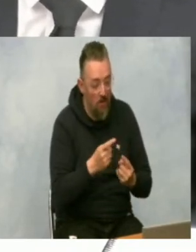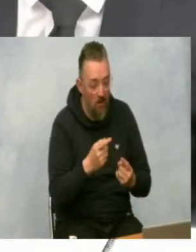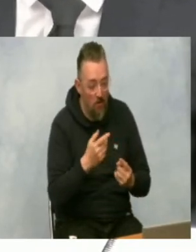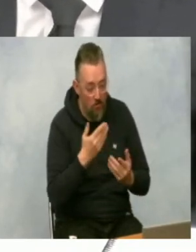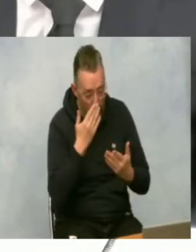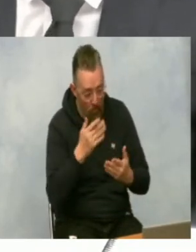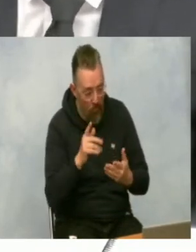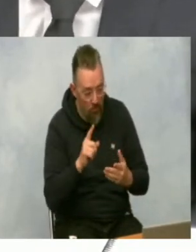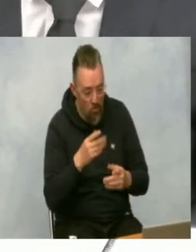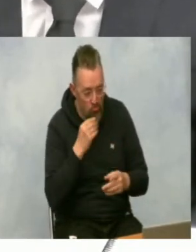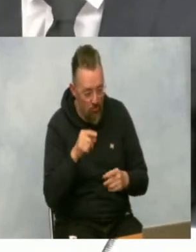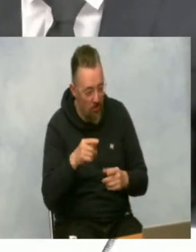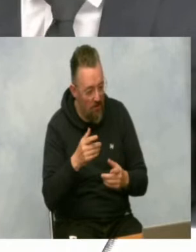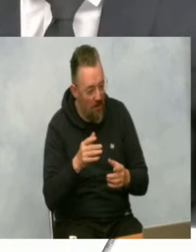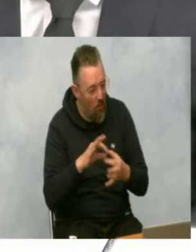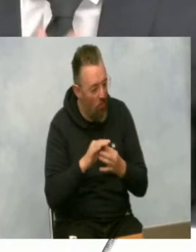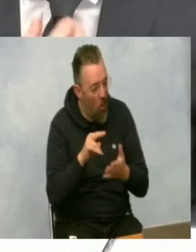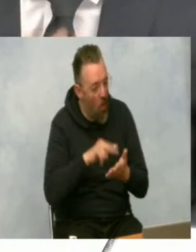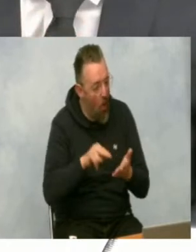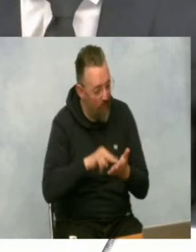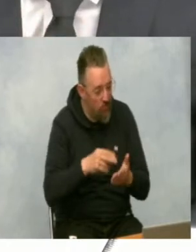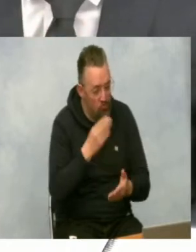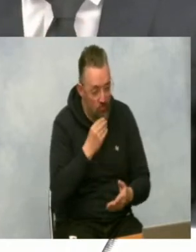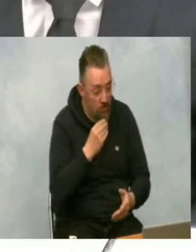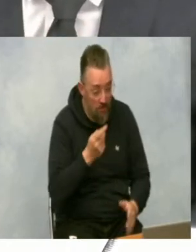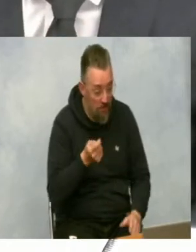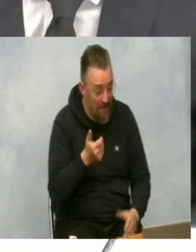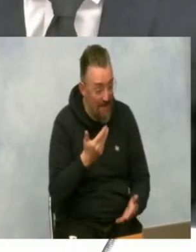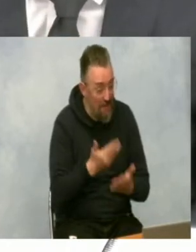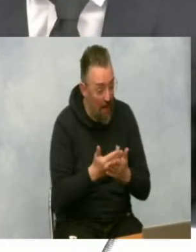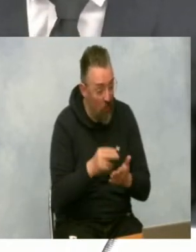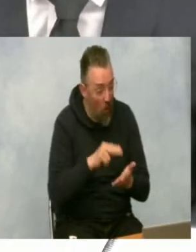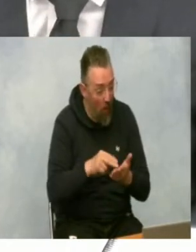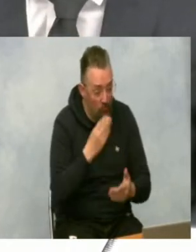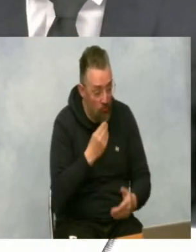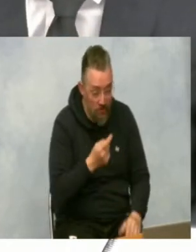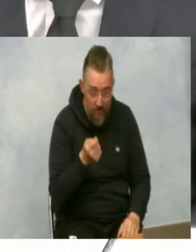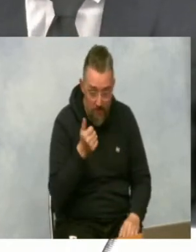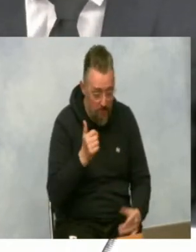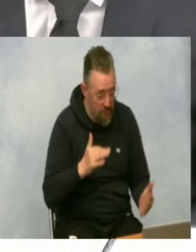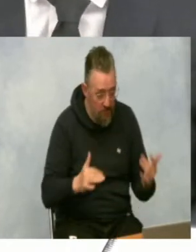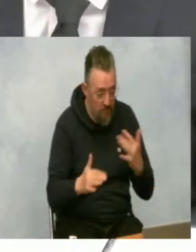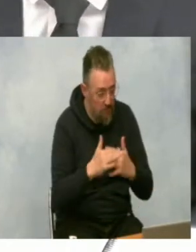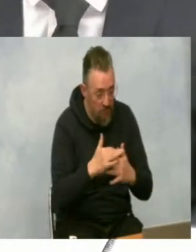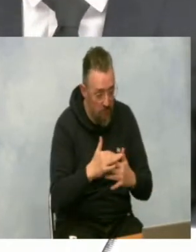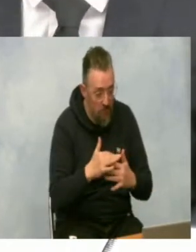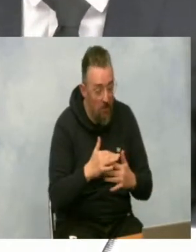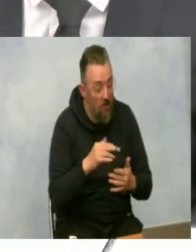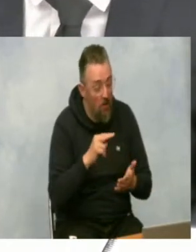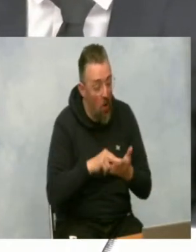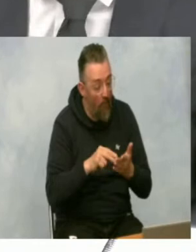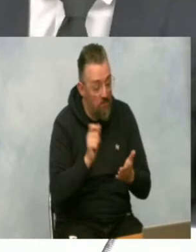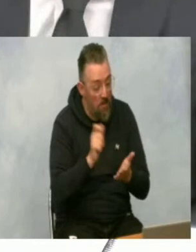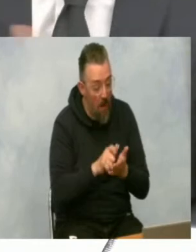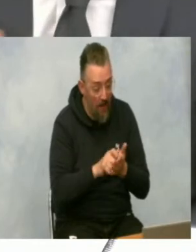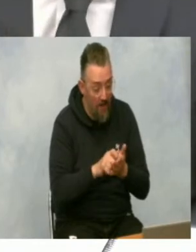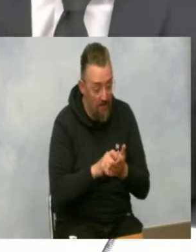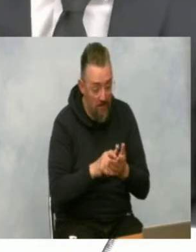In this case, it's an office use. There is very little demand for it, has been proven. The office market